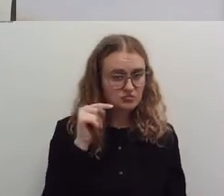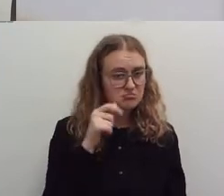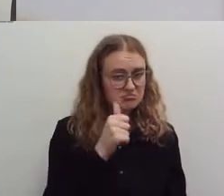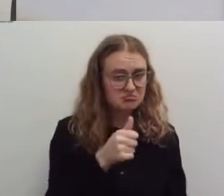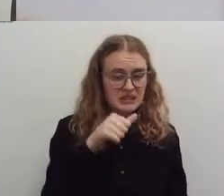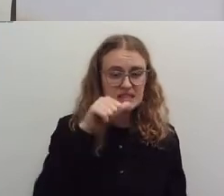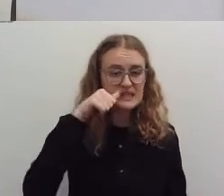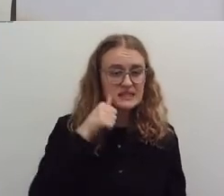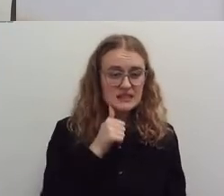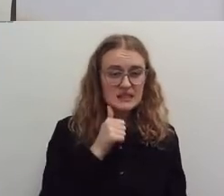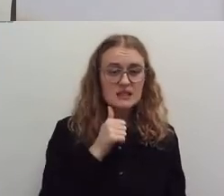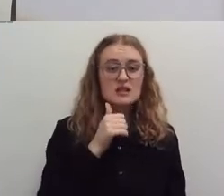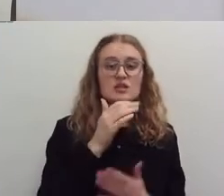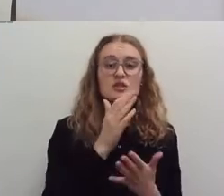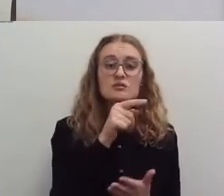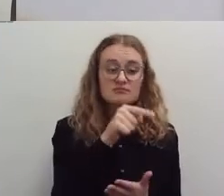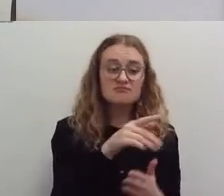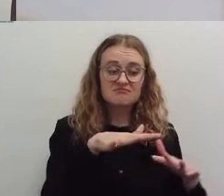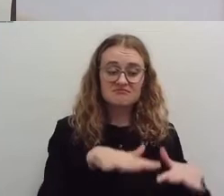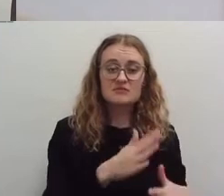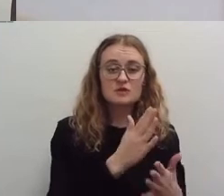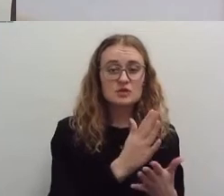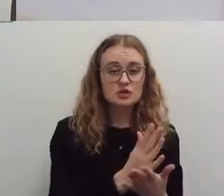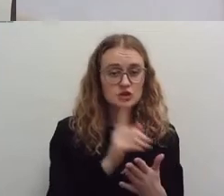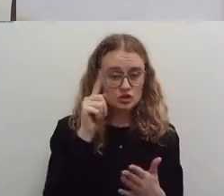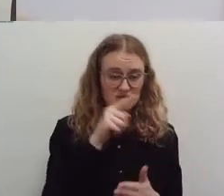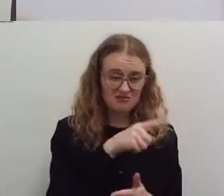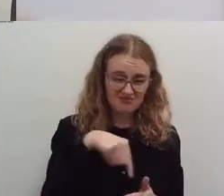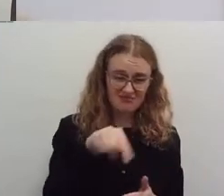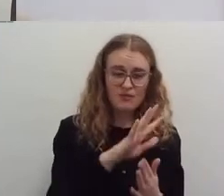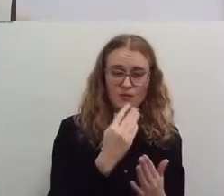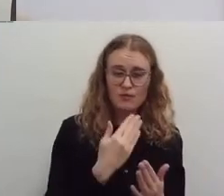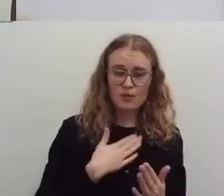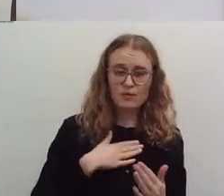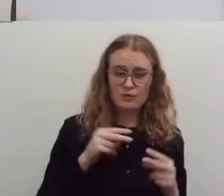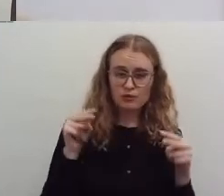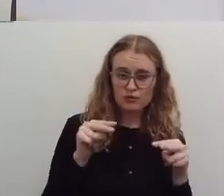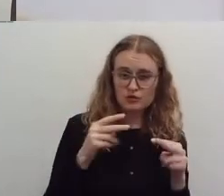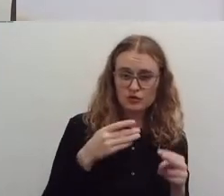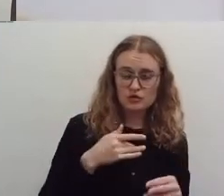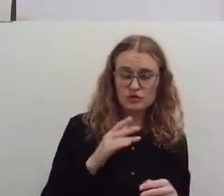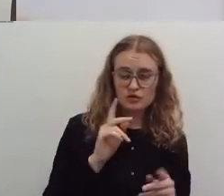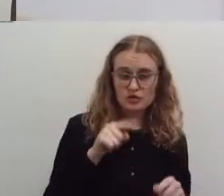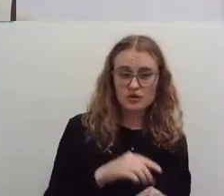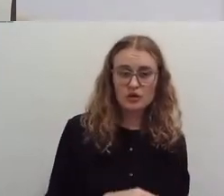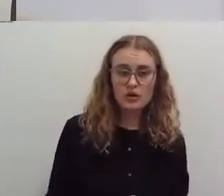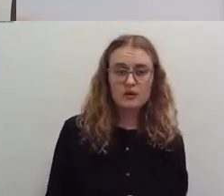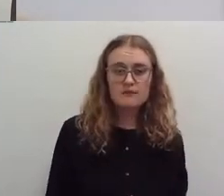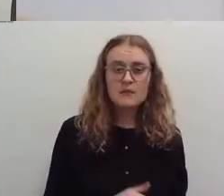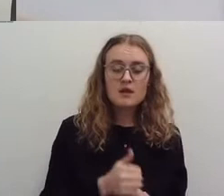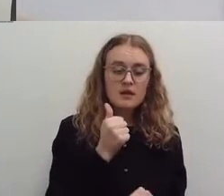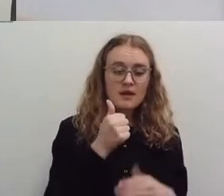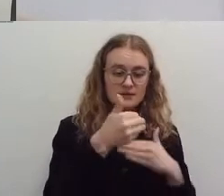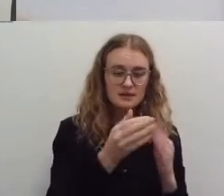emphasis on making sure that the system is set up so that both the mother and the father will take parental